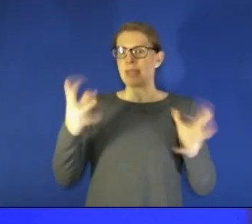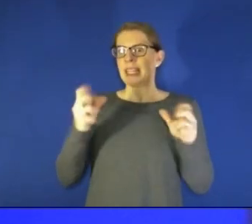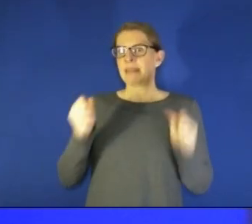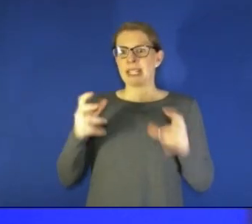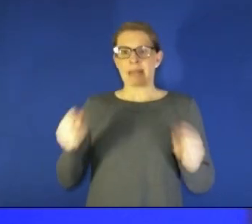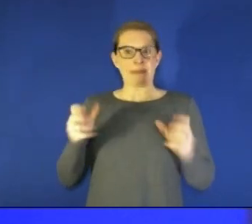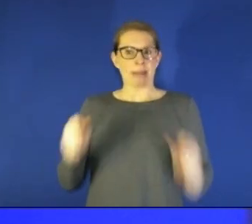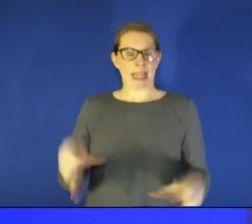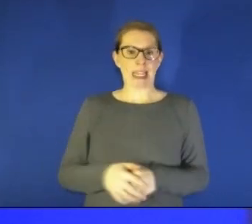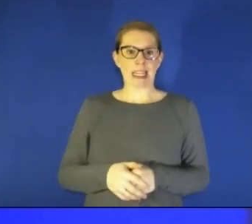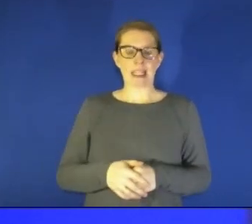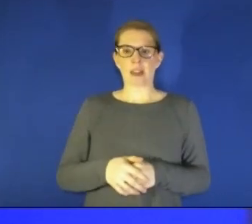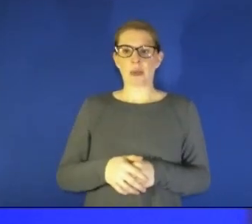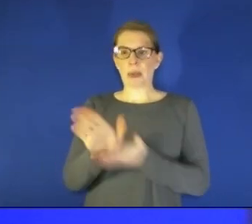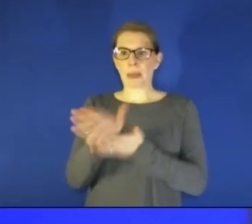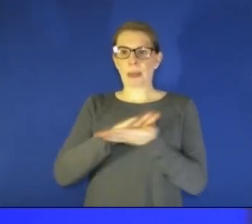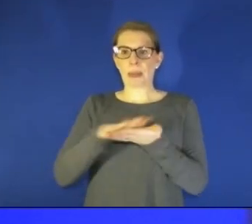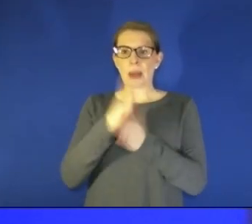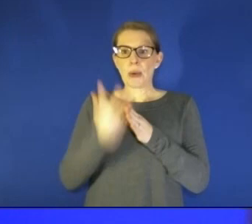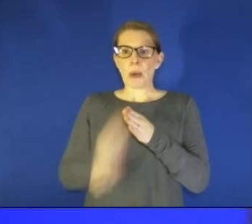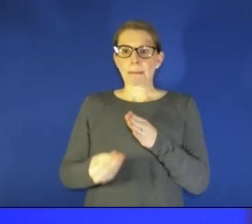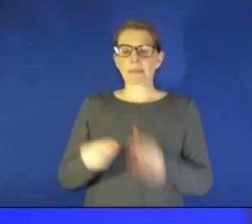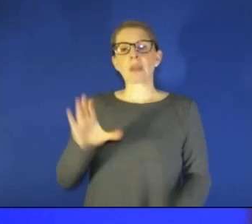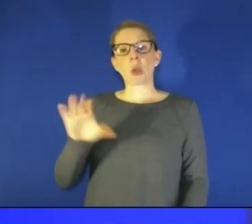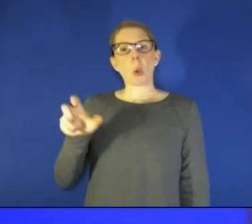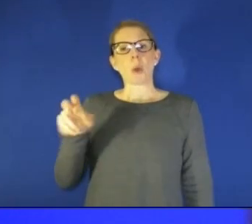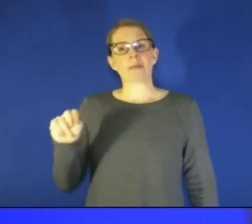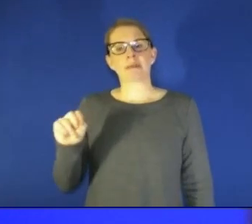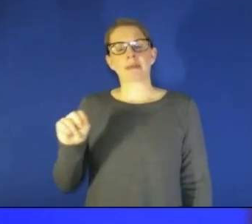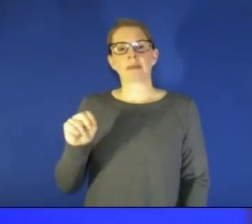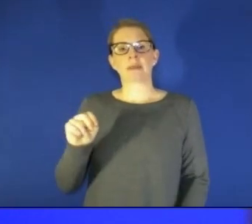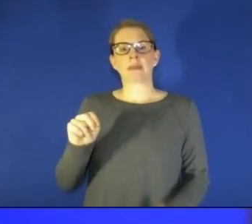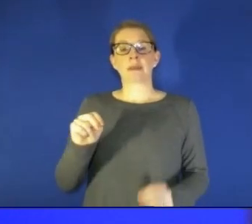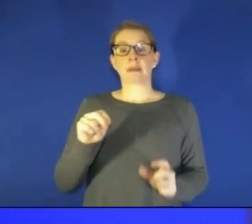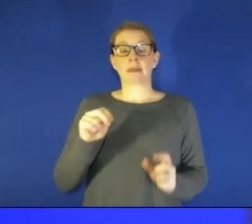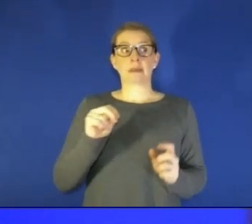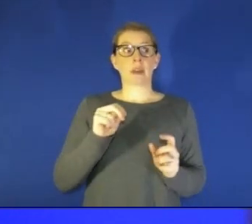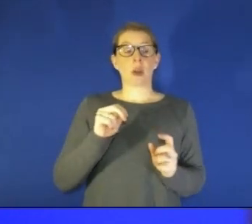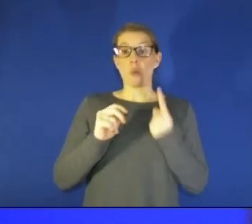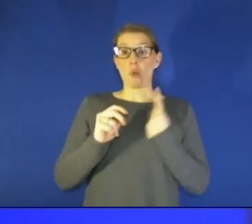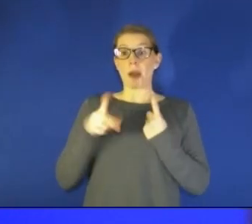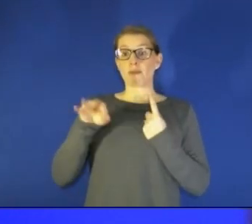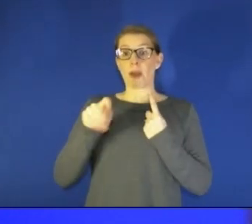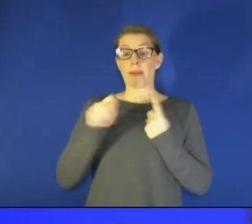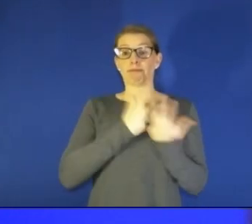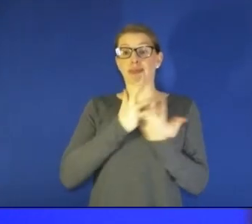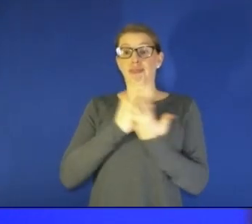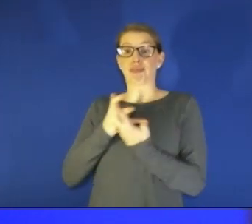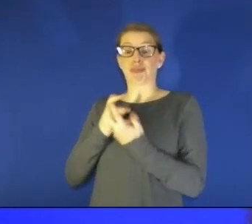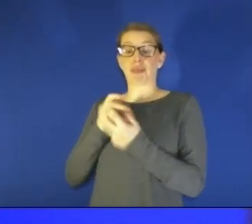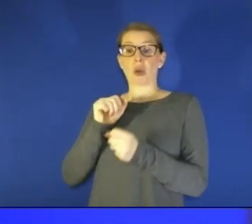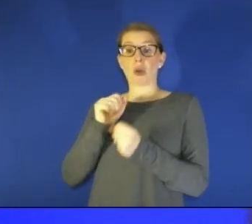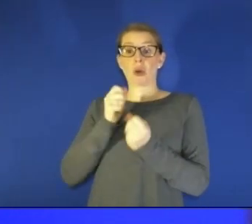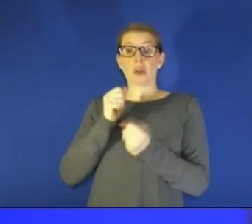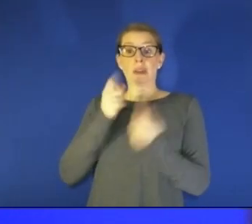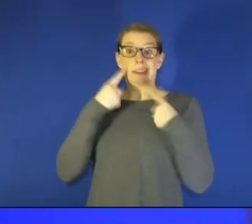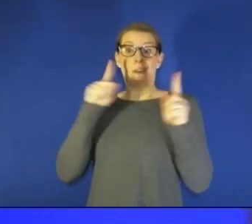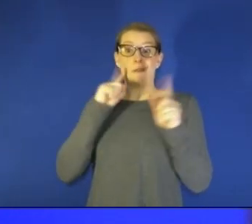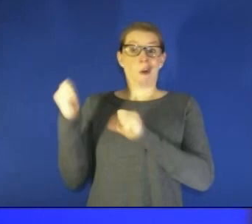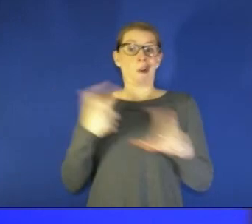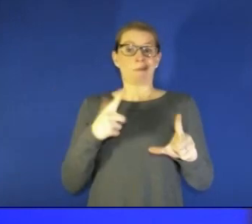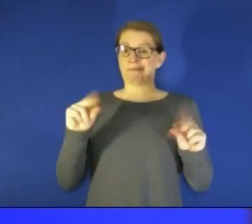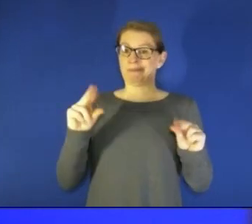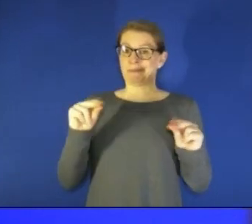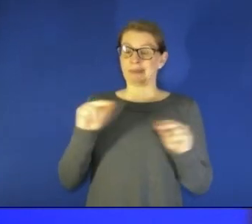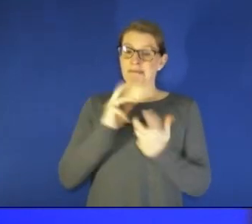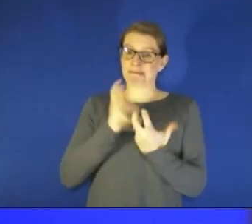ways of cleaning out somebody's colon. No one PrEP works for everybody. We have to kind of curtail it to the patient and their history and